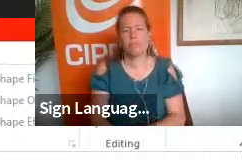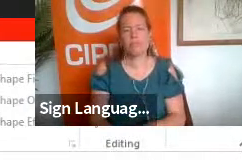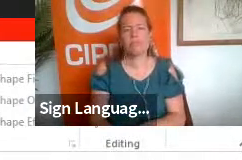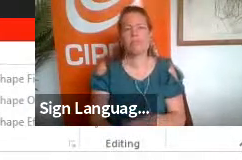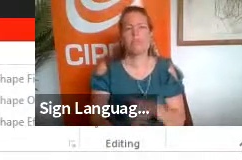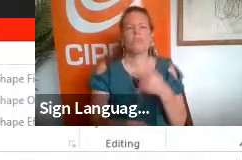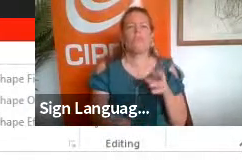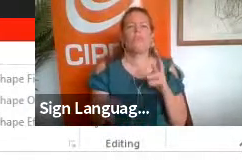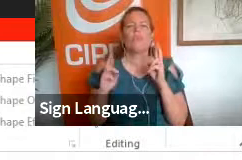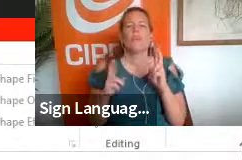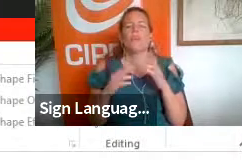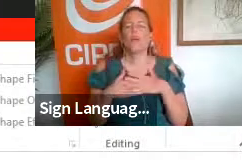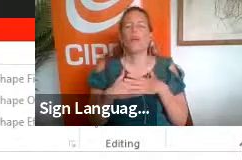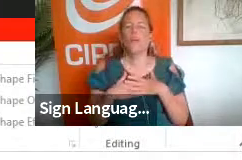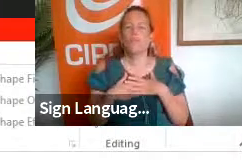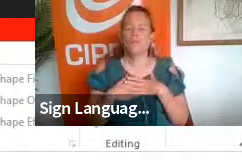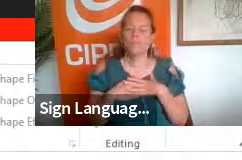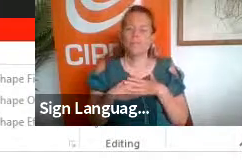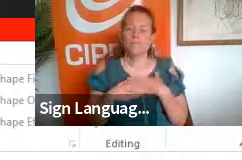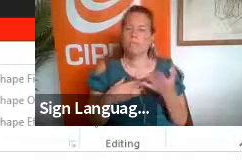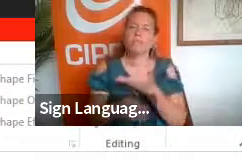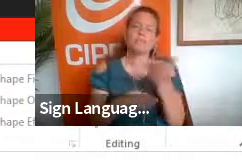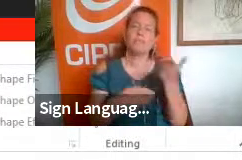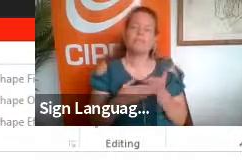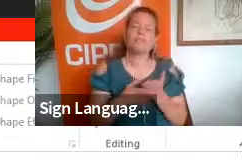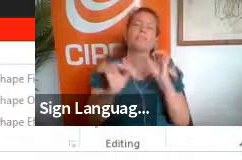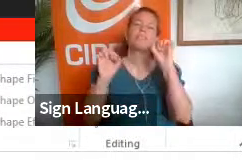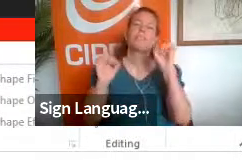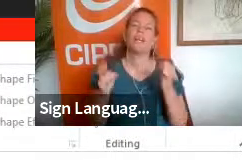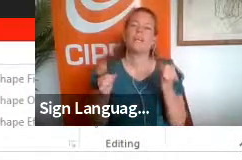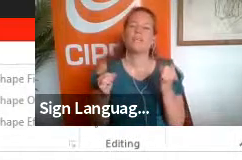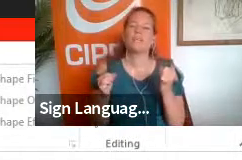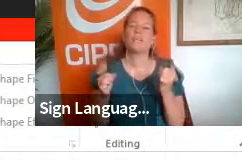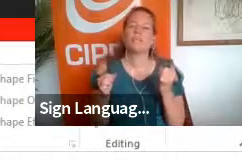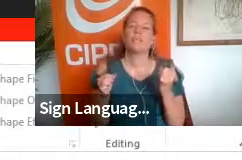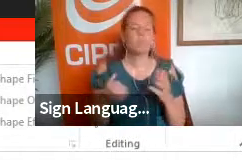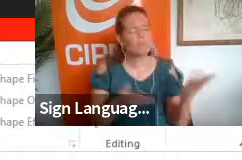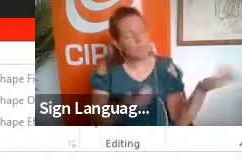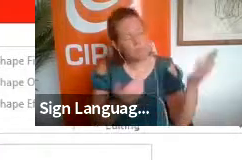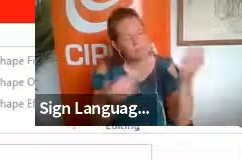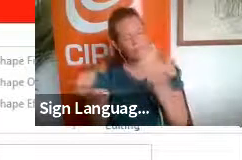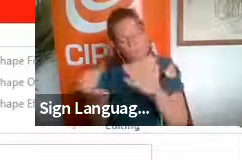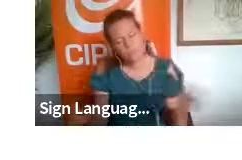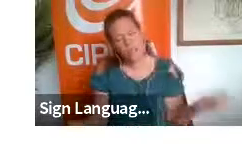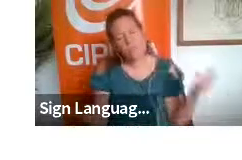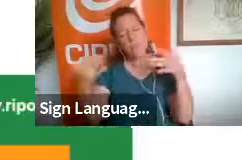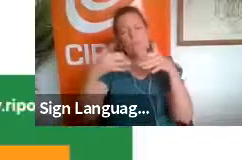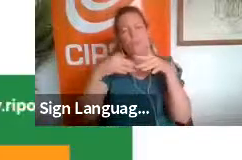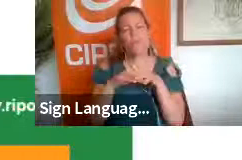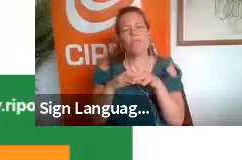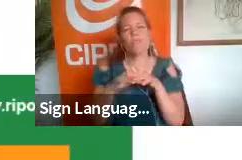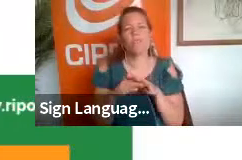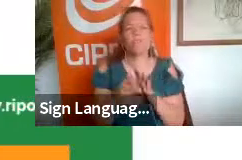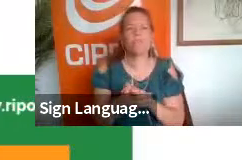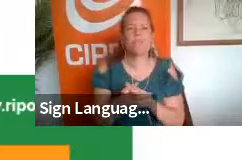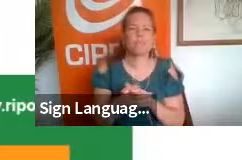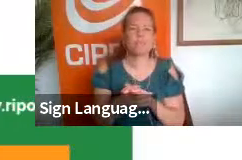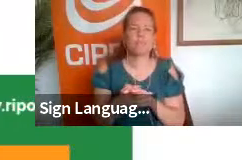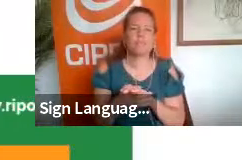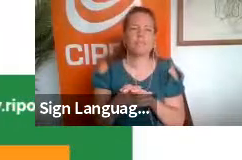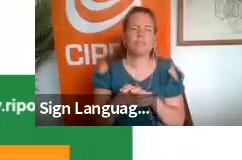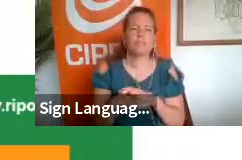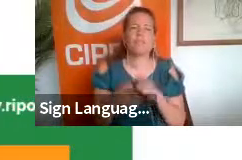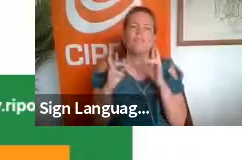hoping for is that everyone can come on board. My presentation keeps disappearing. Yeah, so we're hoping that